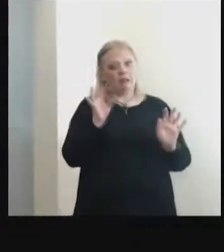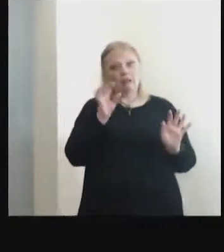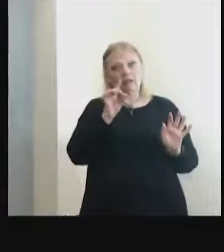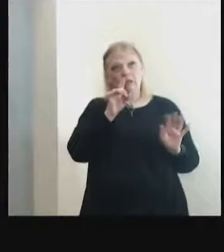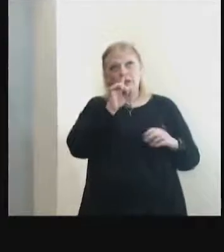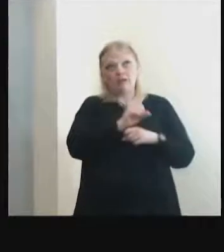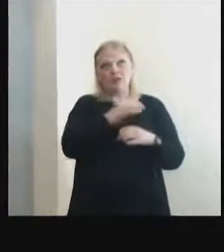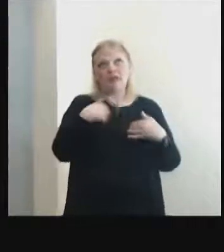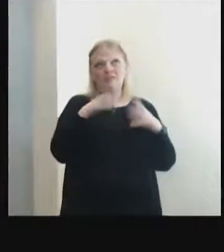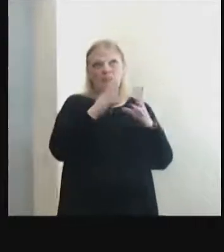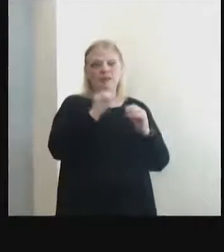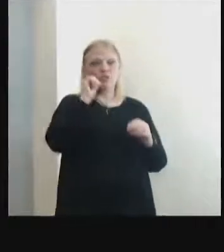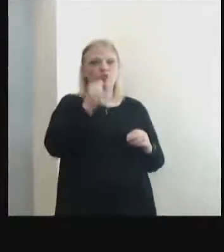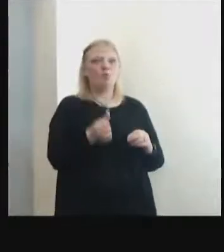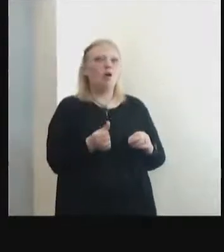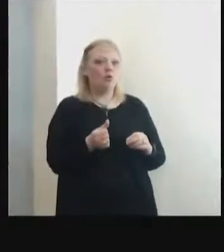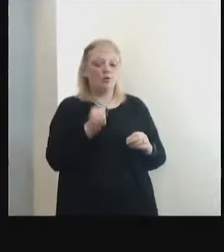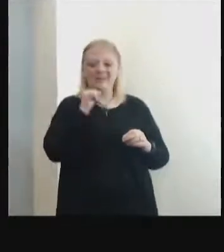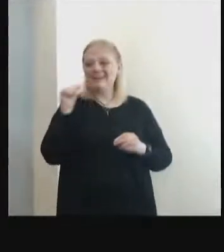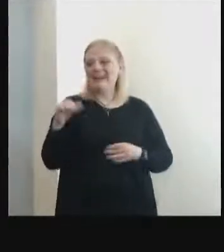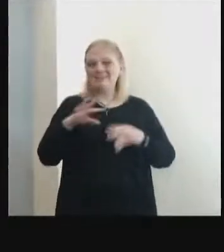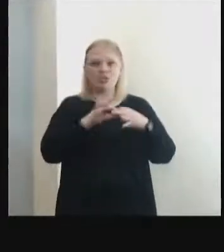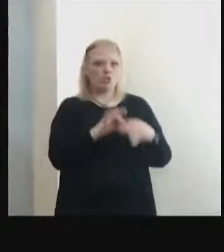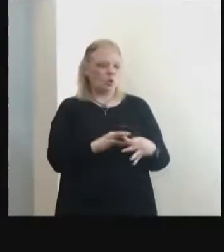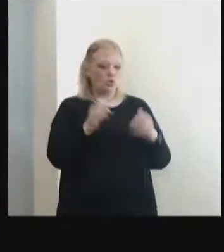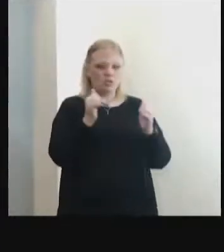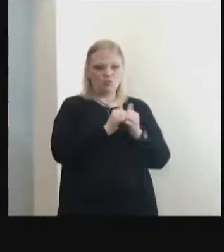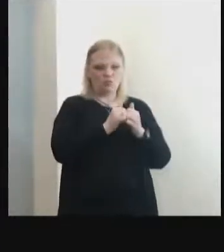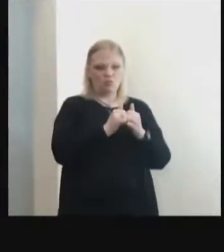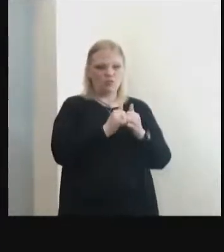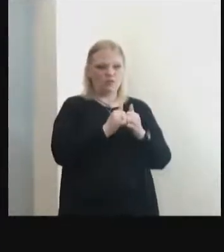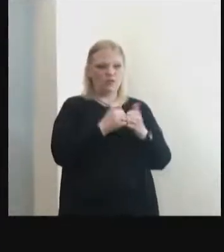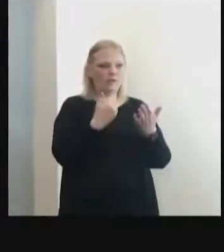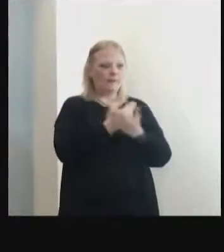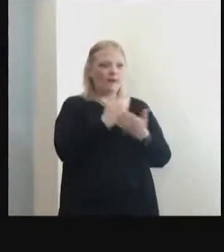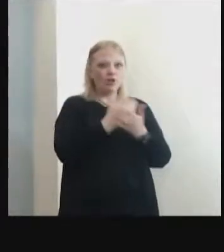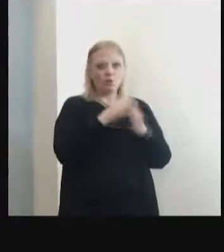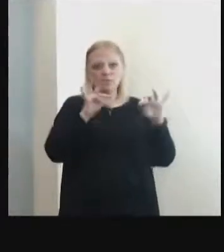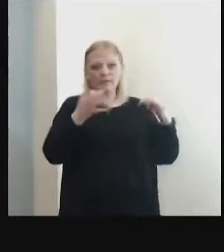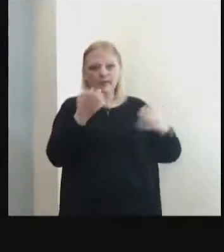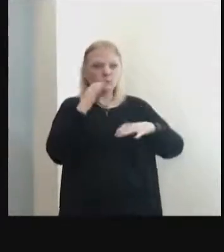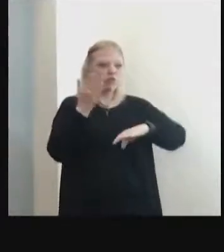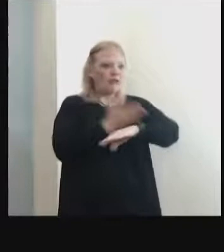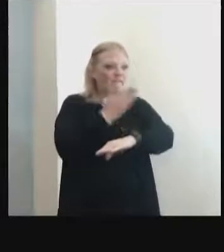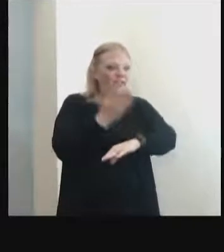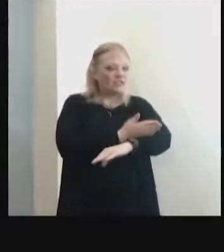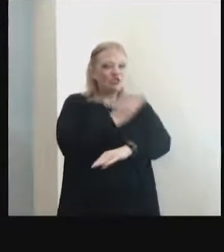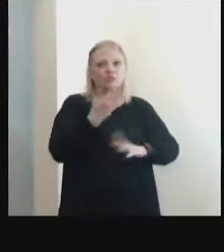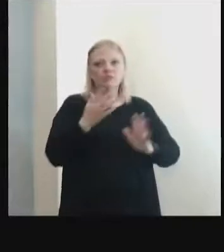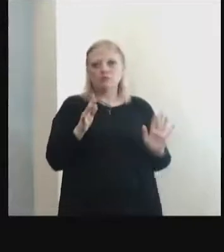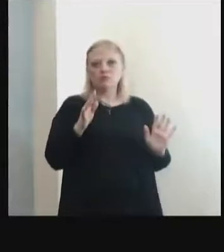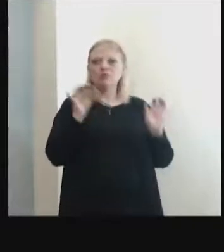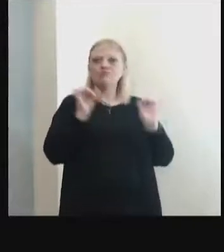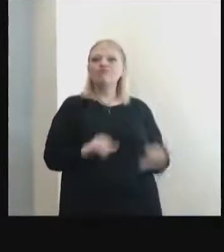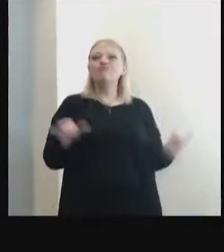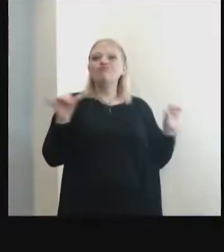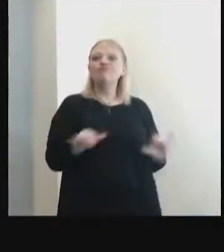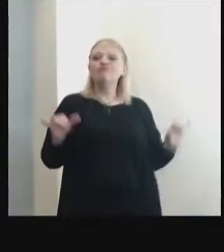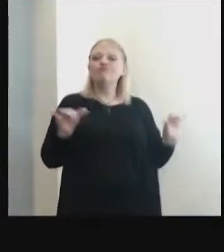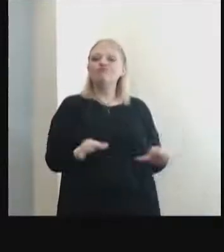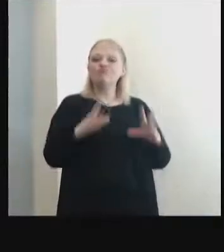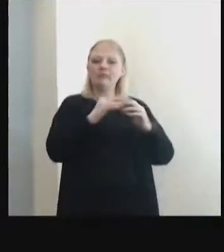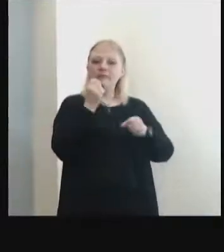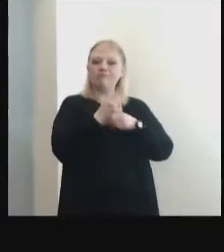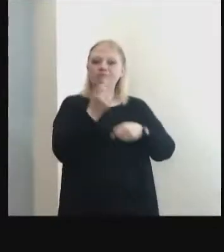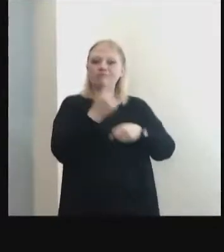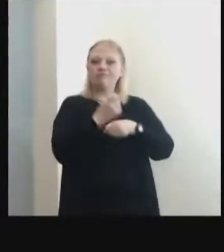a meeting tomorrow, but it is not associated with any new stadium or renovation. It's just our usual meeting that we have